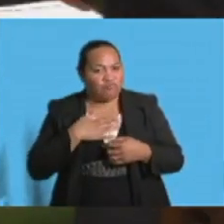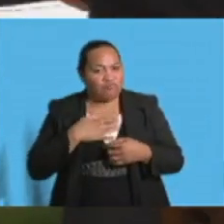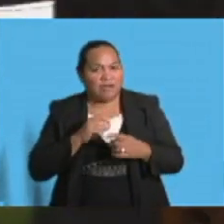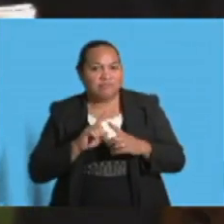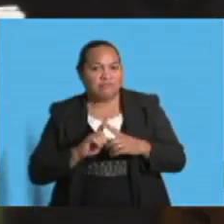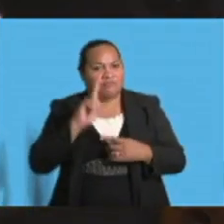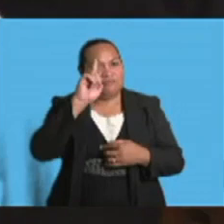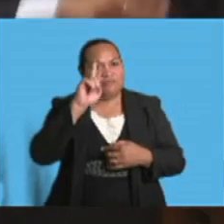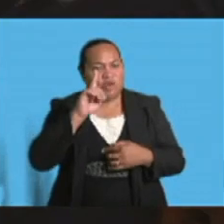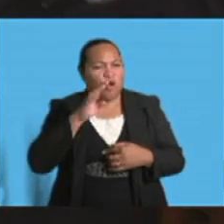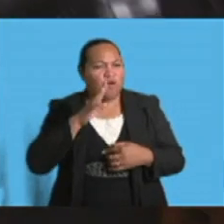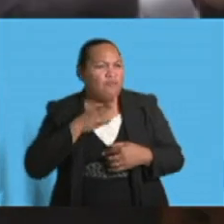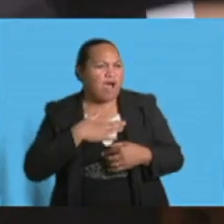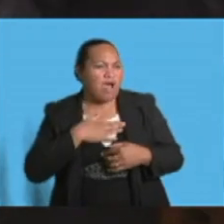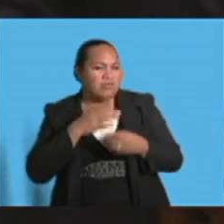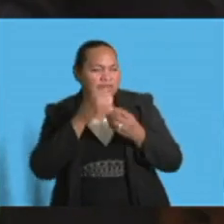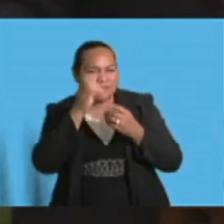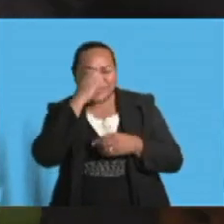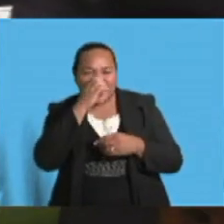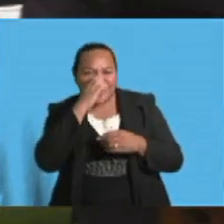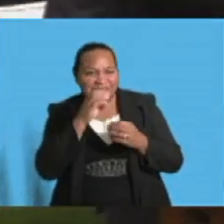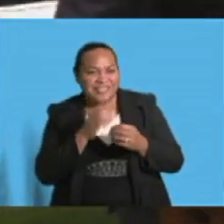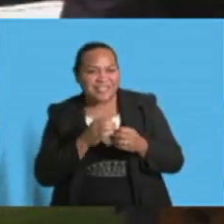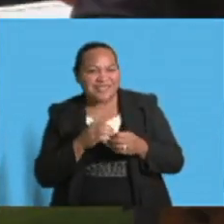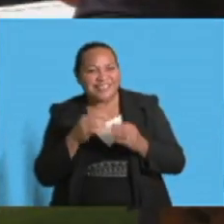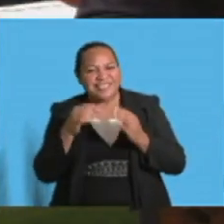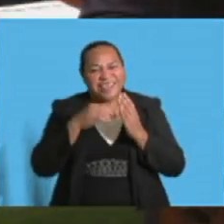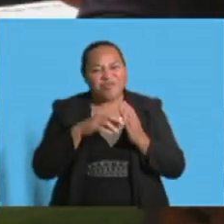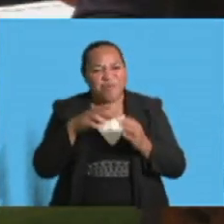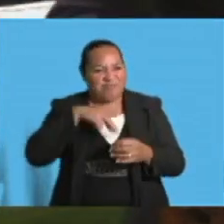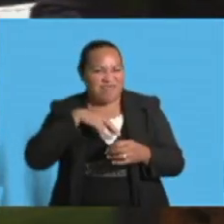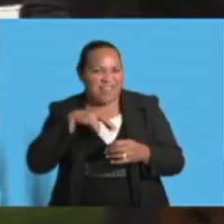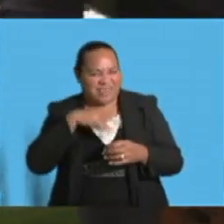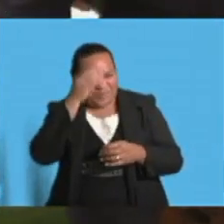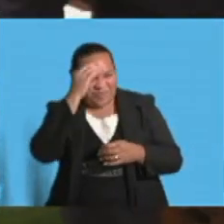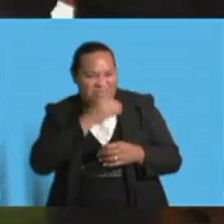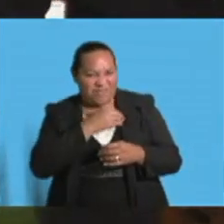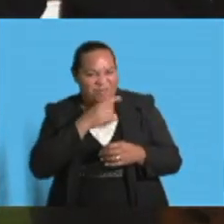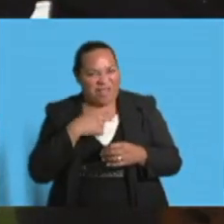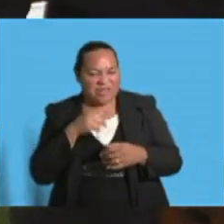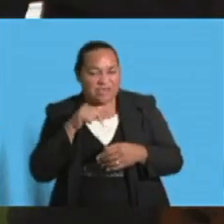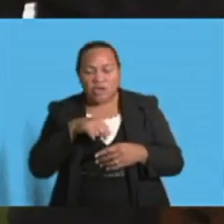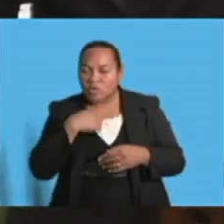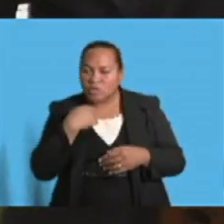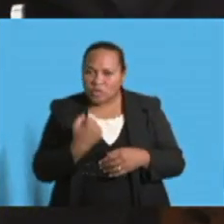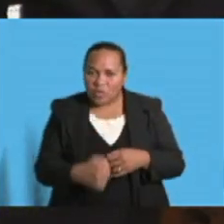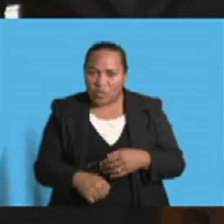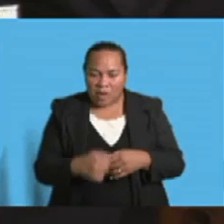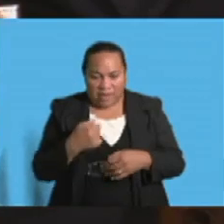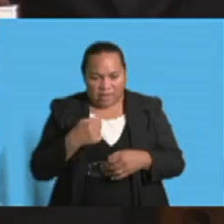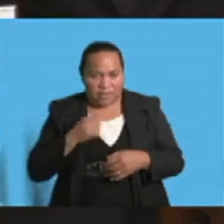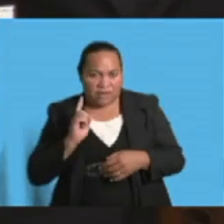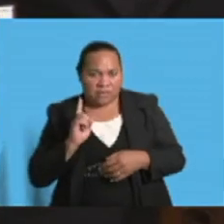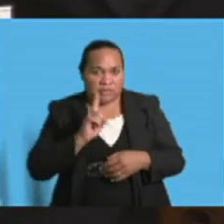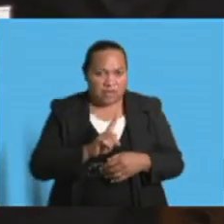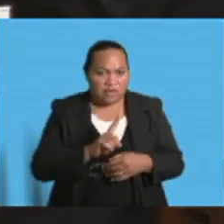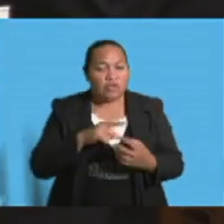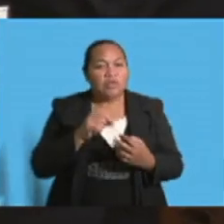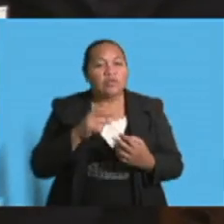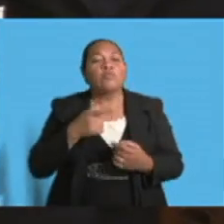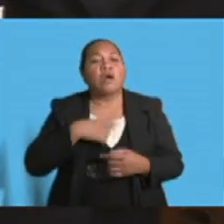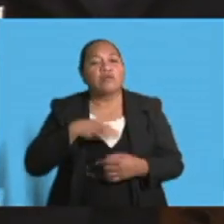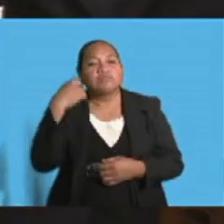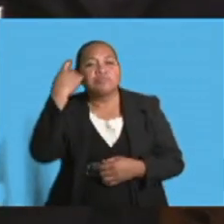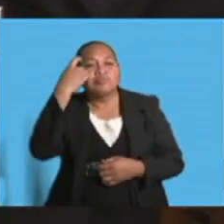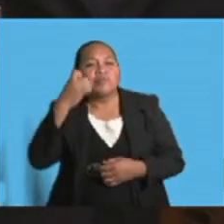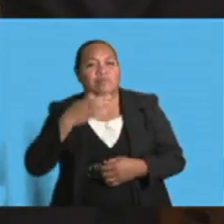or ethnic agenda, or provincial agenda, or religious agenda, Madam Speaker. We are here, Madam Speaker, because we are concerned about our